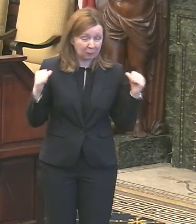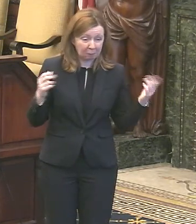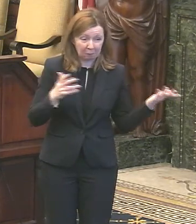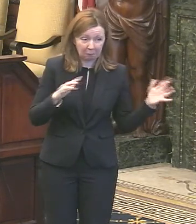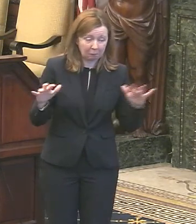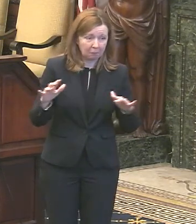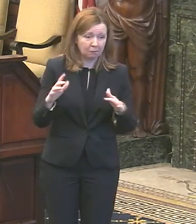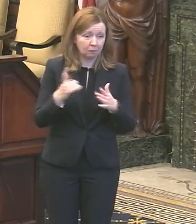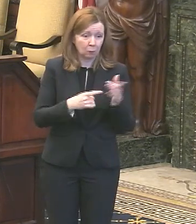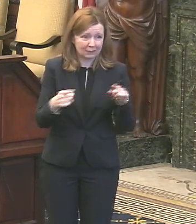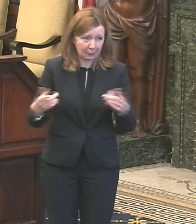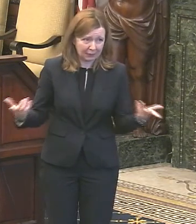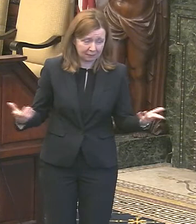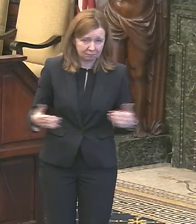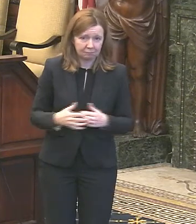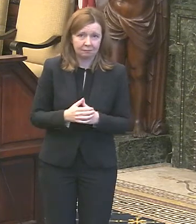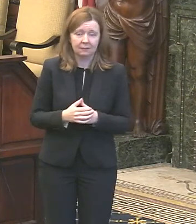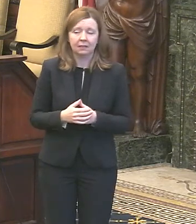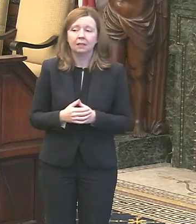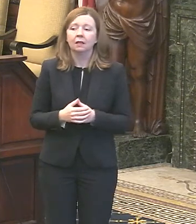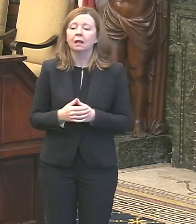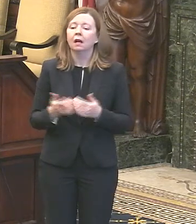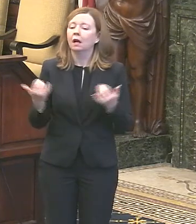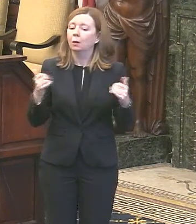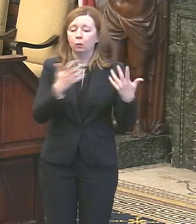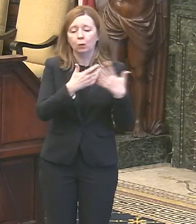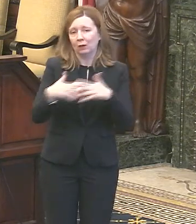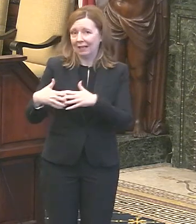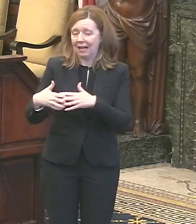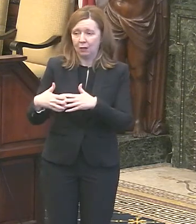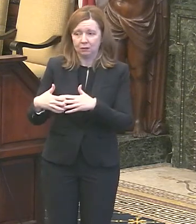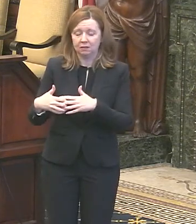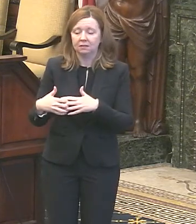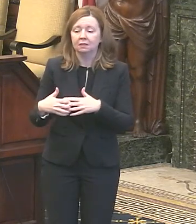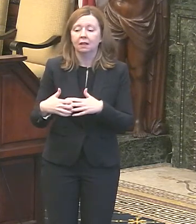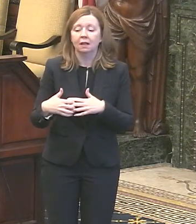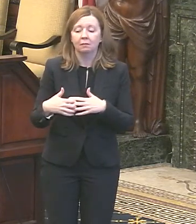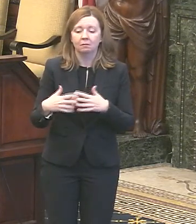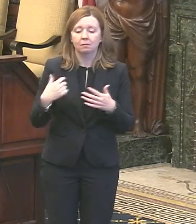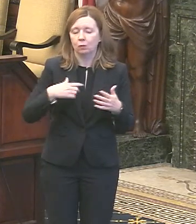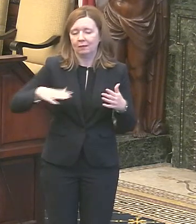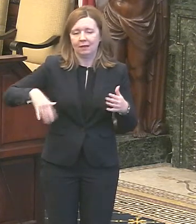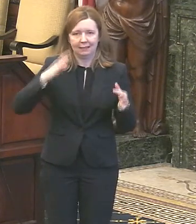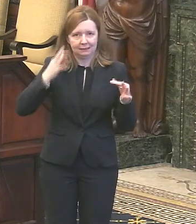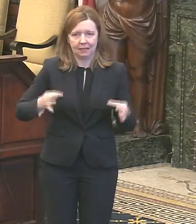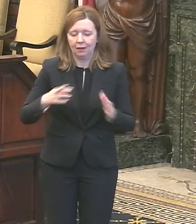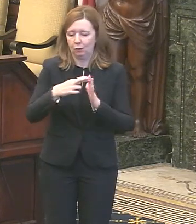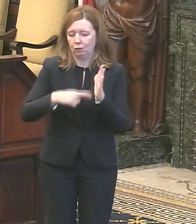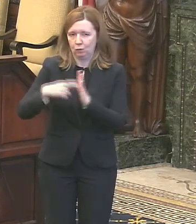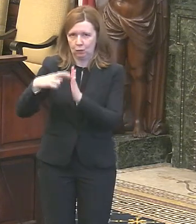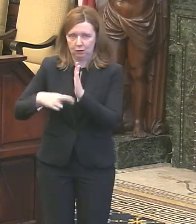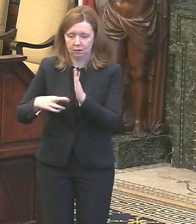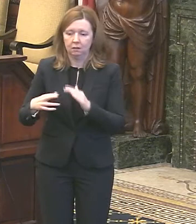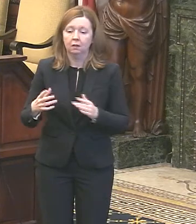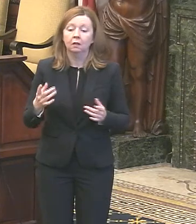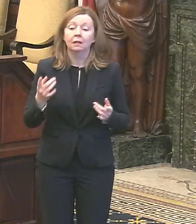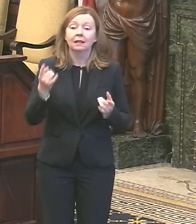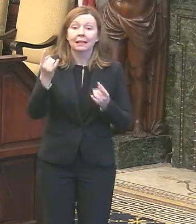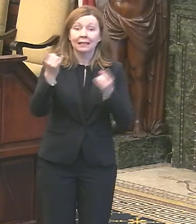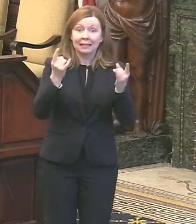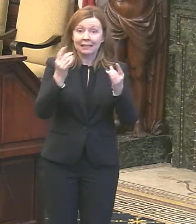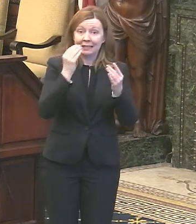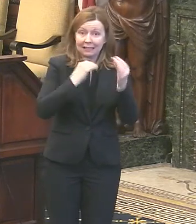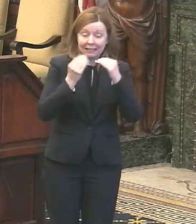go? Still, we'll work that out. We've just now decided what the rules are going to be. Caterers